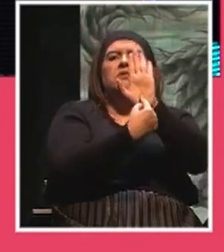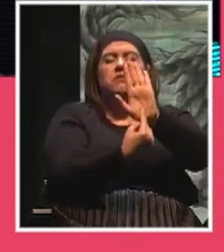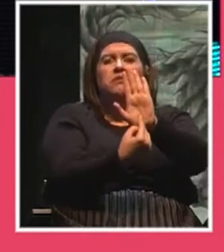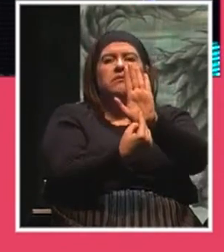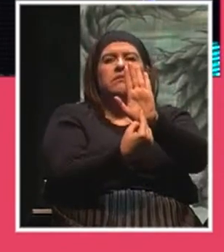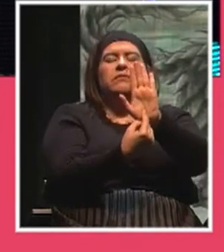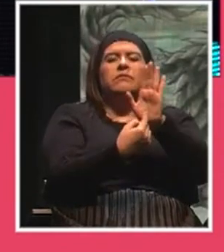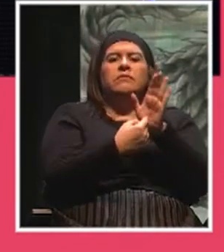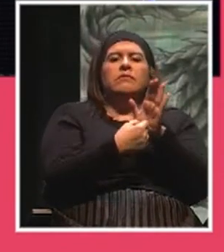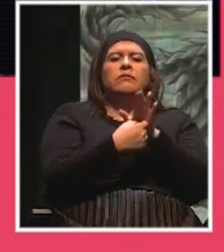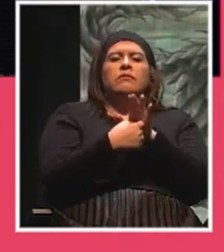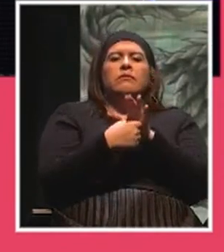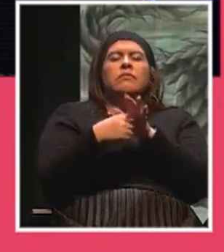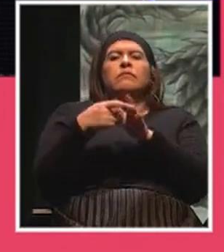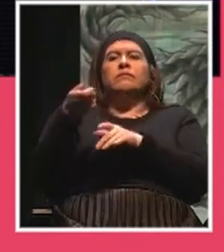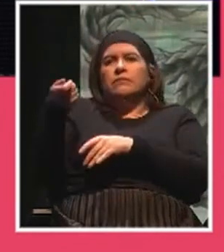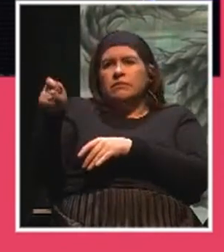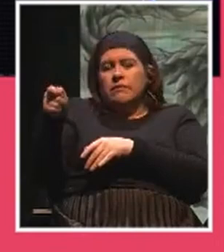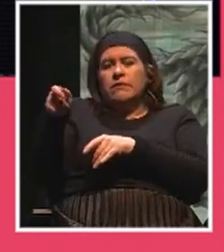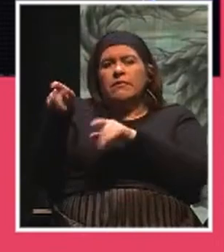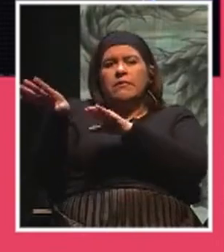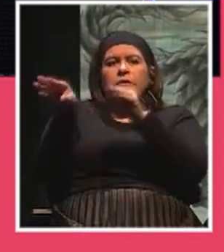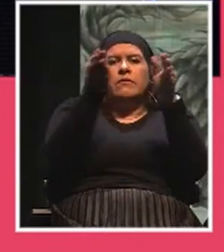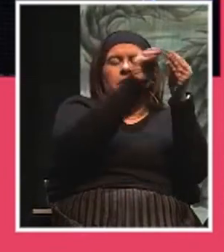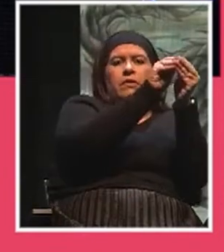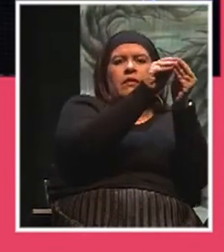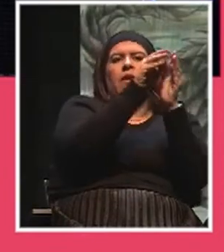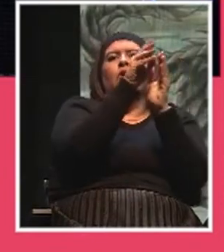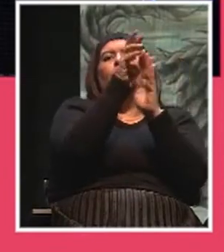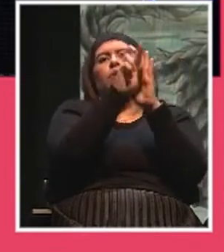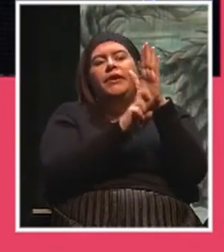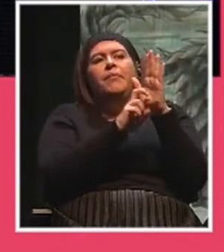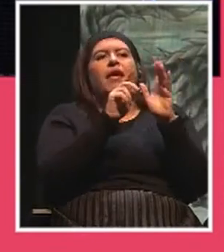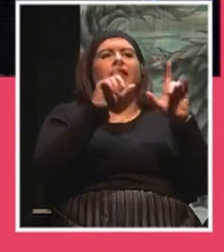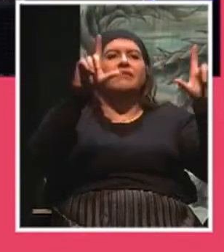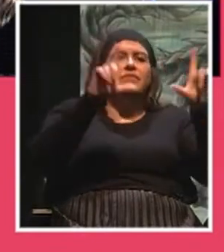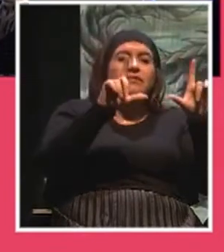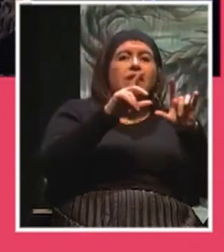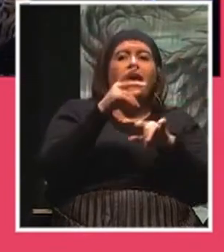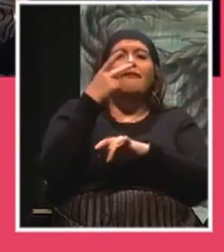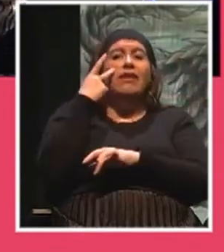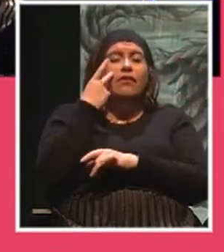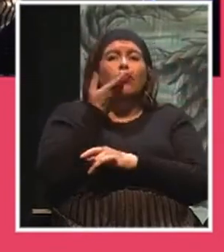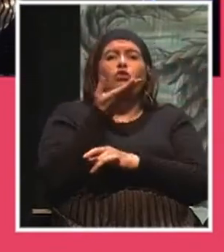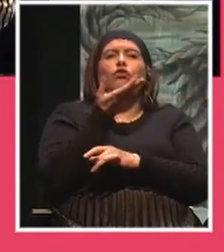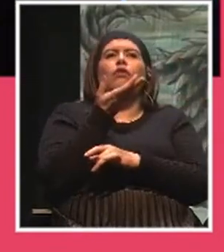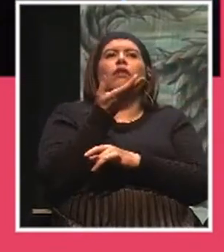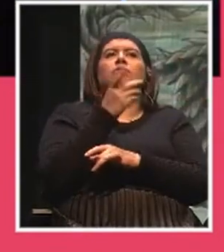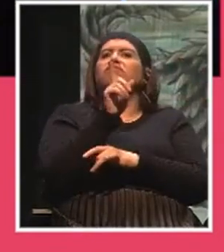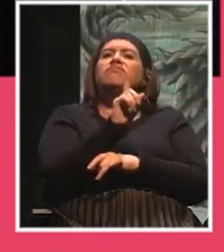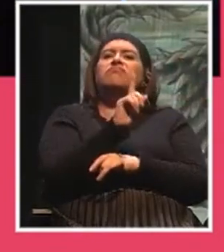to create a thin layer, of cream at the top that is going to